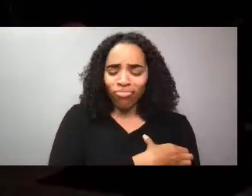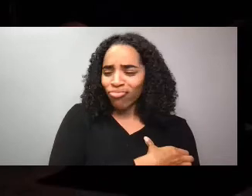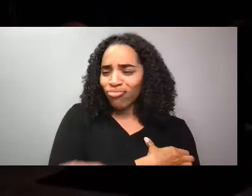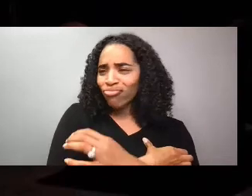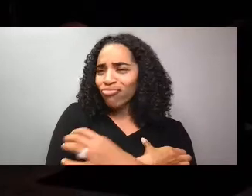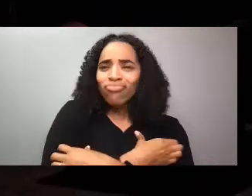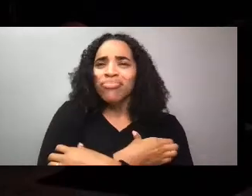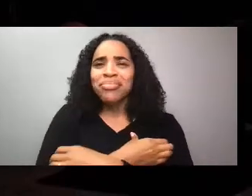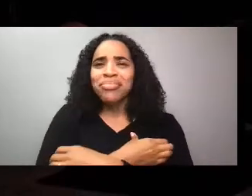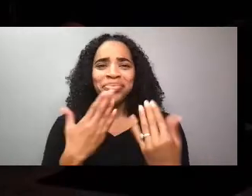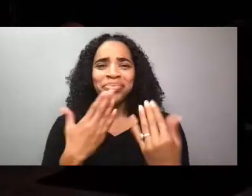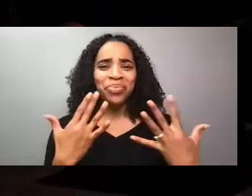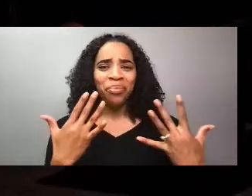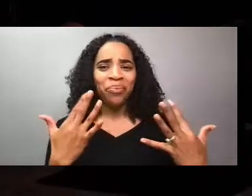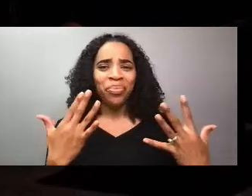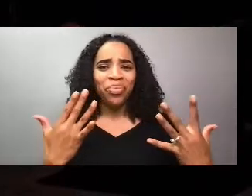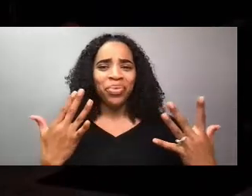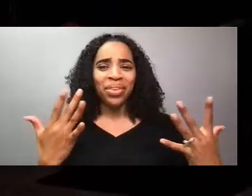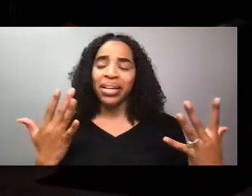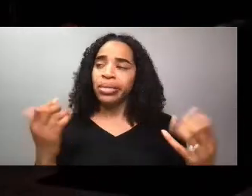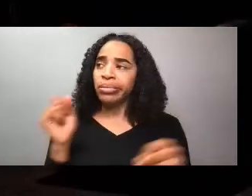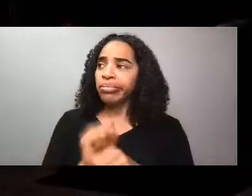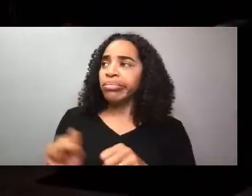at $10 an hour.